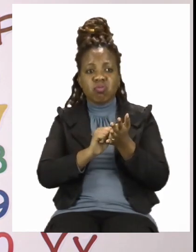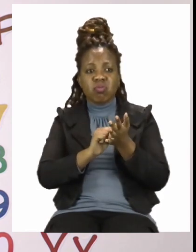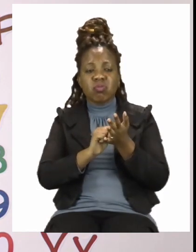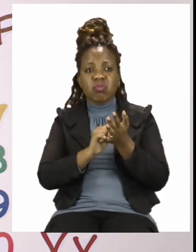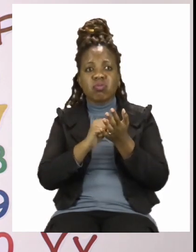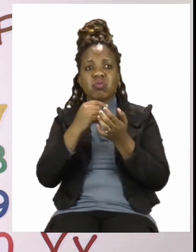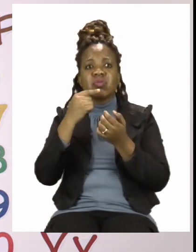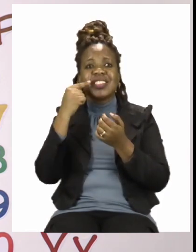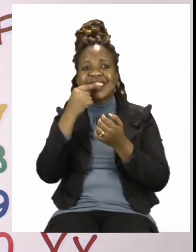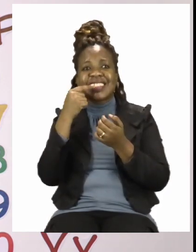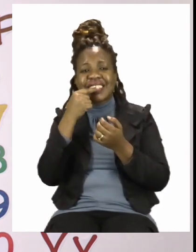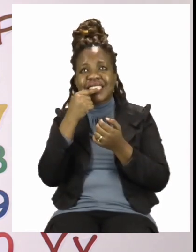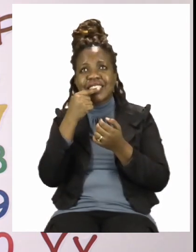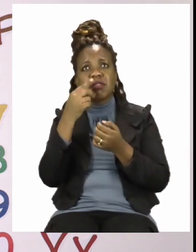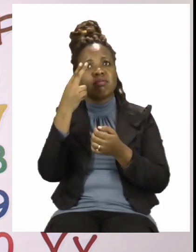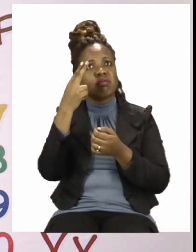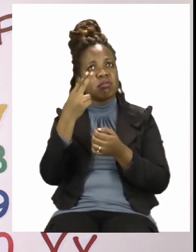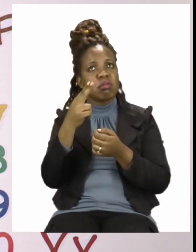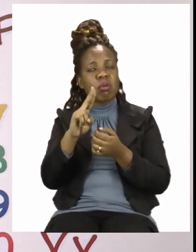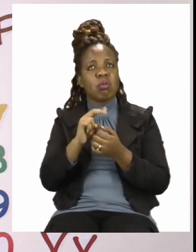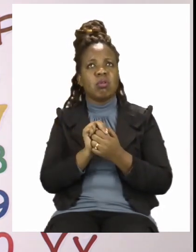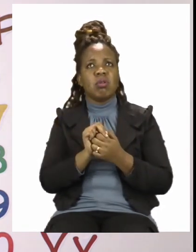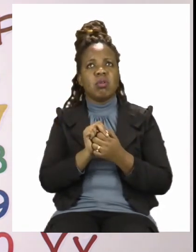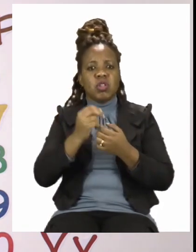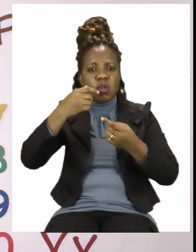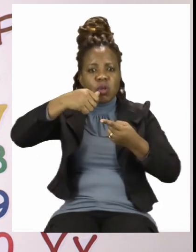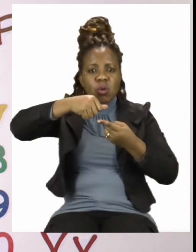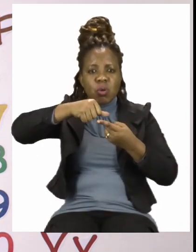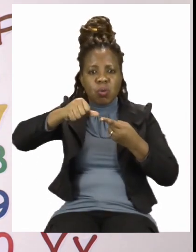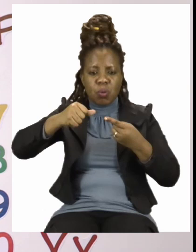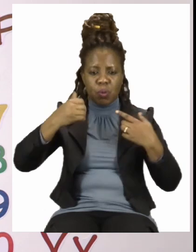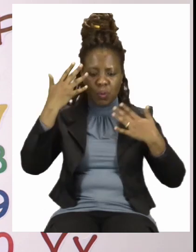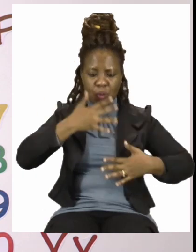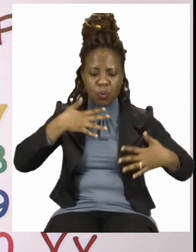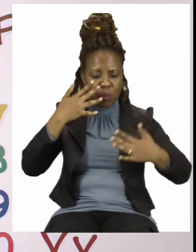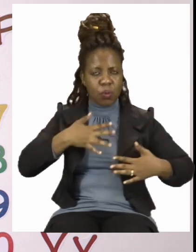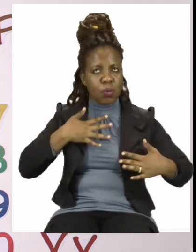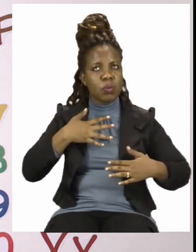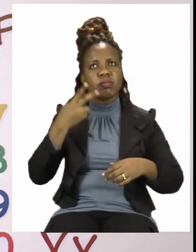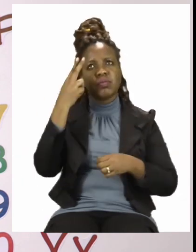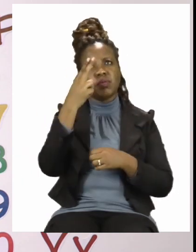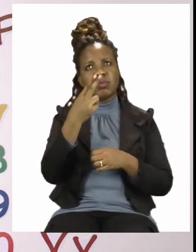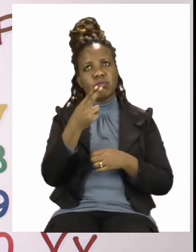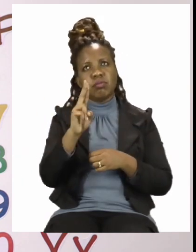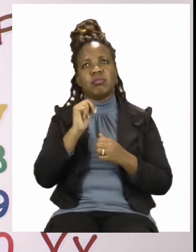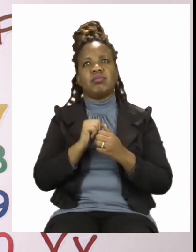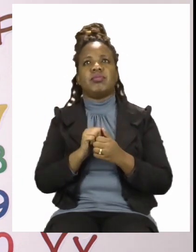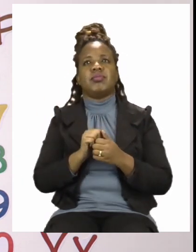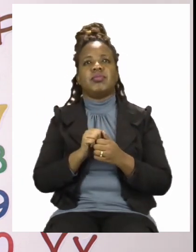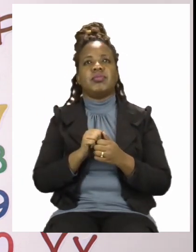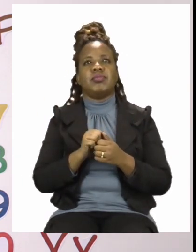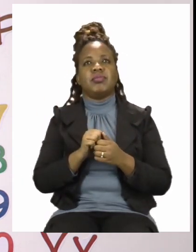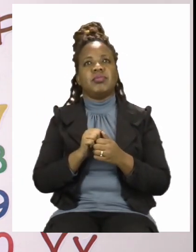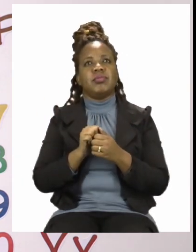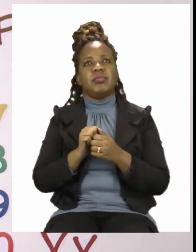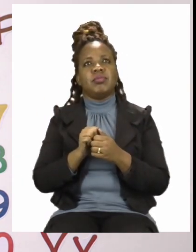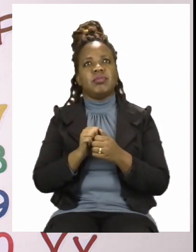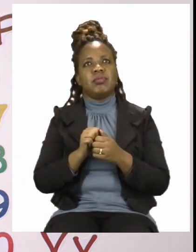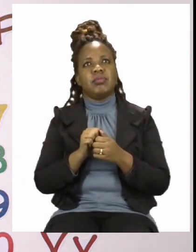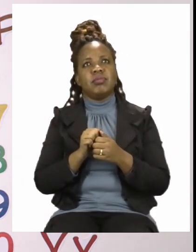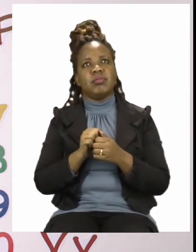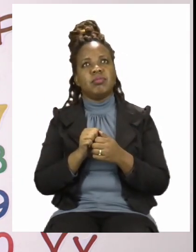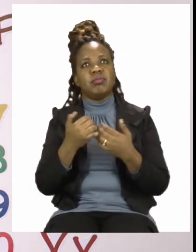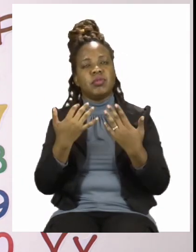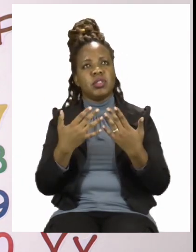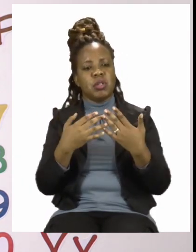we cannot use toothpaste to clean our bodies. So use them the correct way. Now that we are done talking about